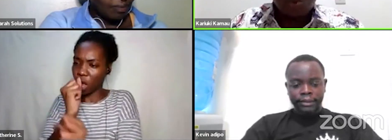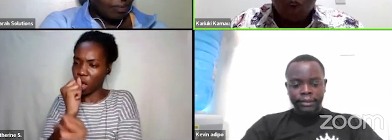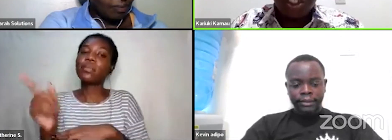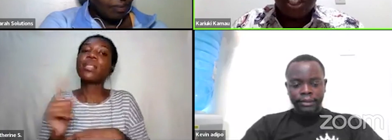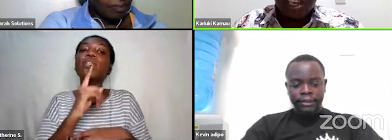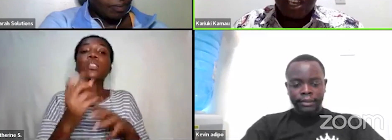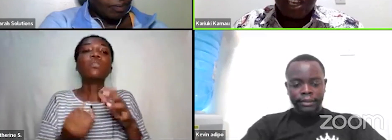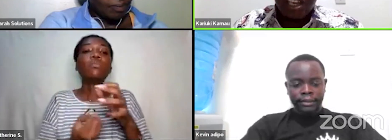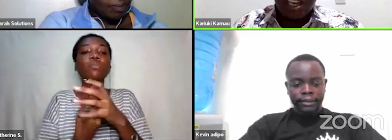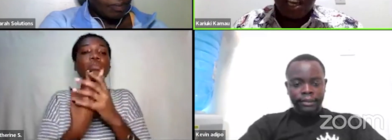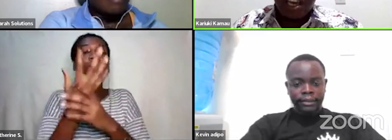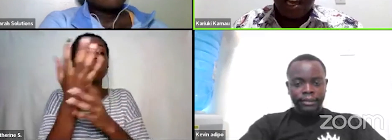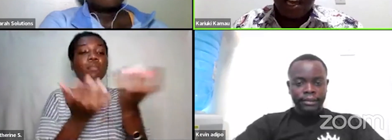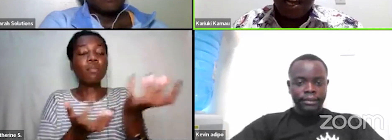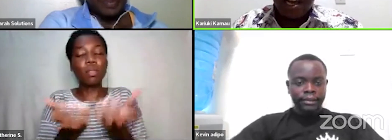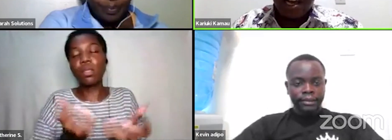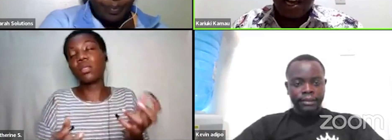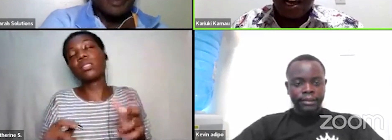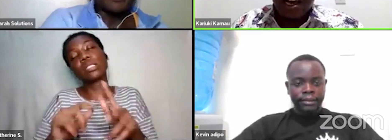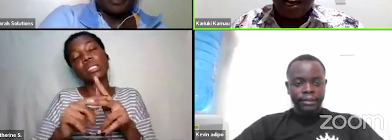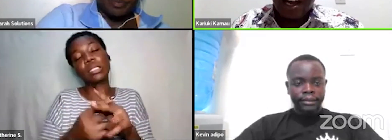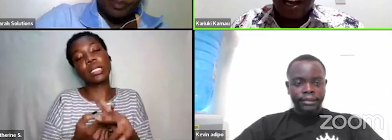business is what